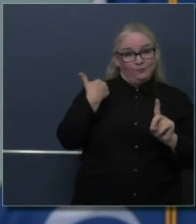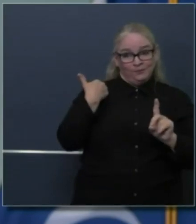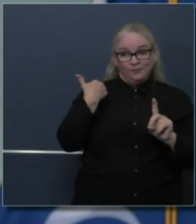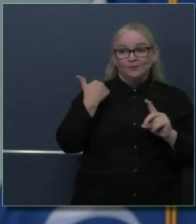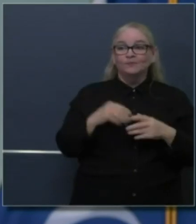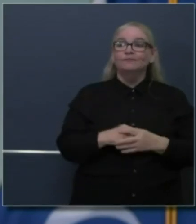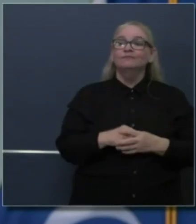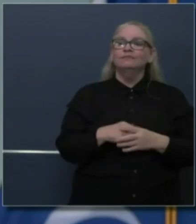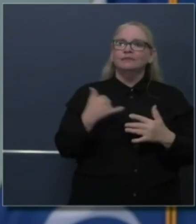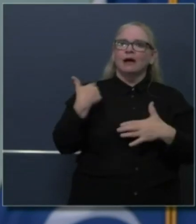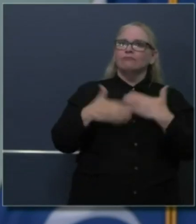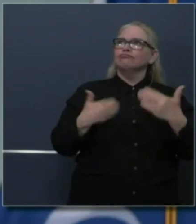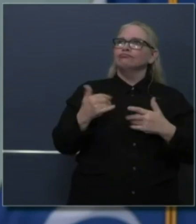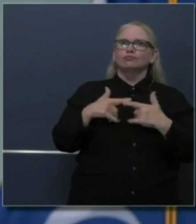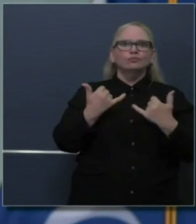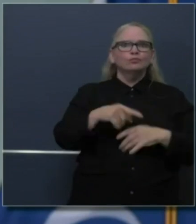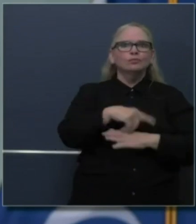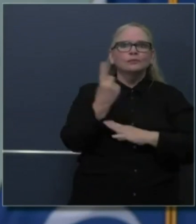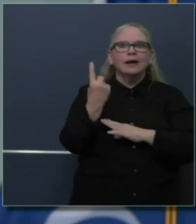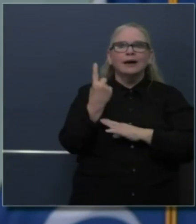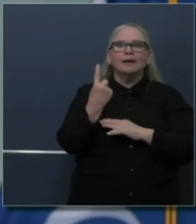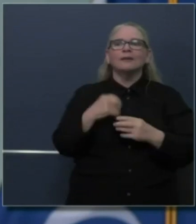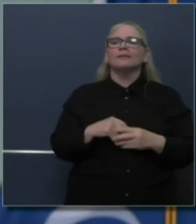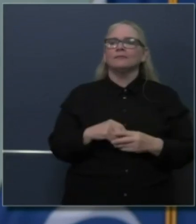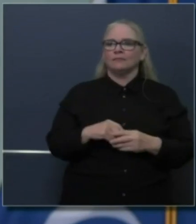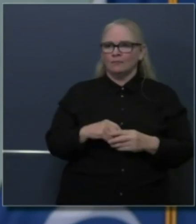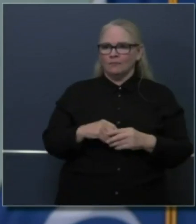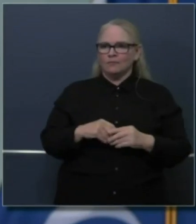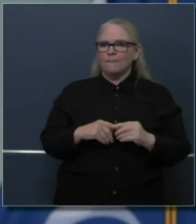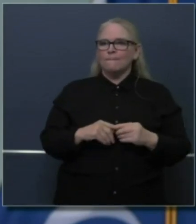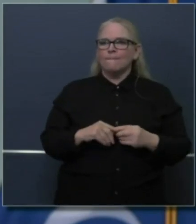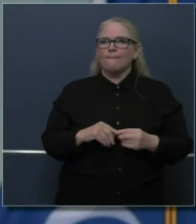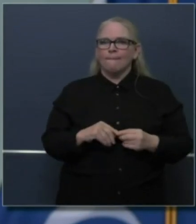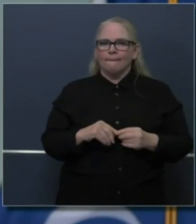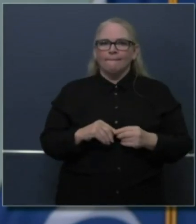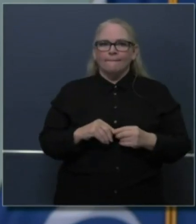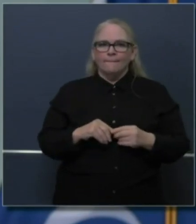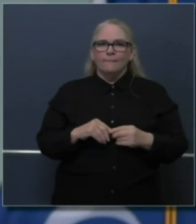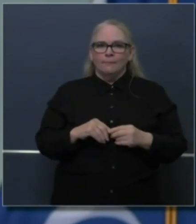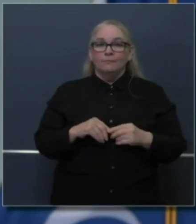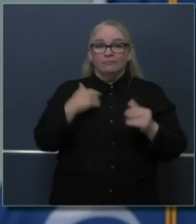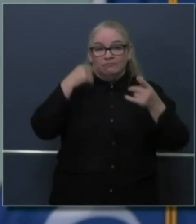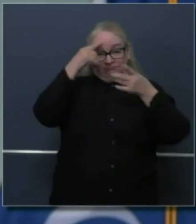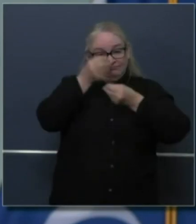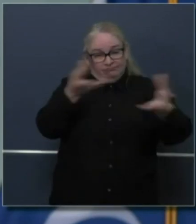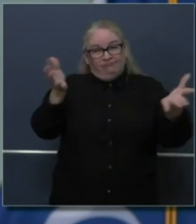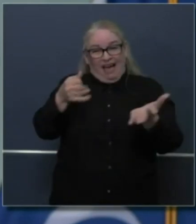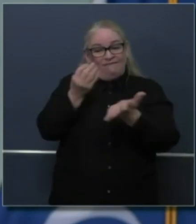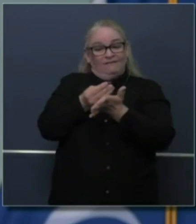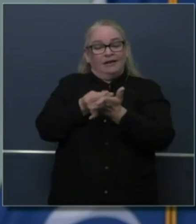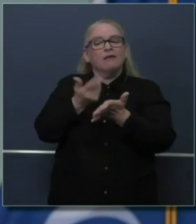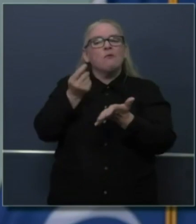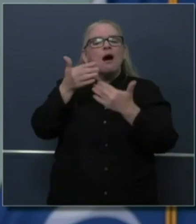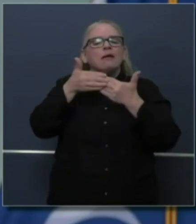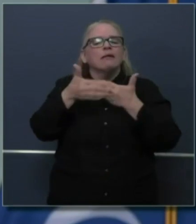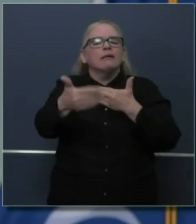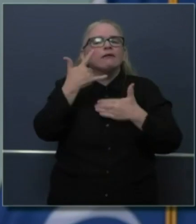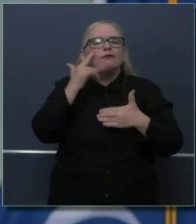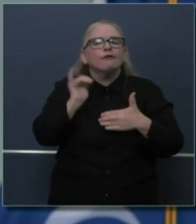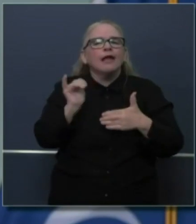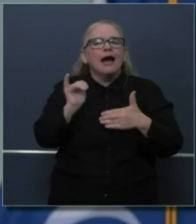Department of Finance put out a memo in anticipation of the release of our May revise and our